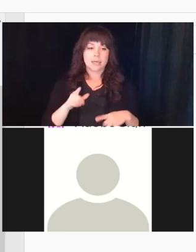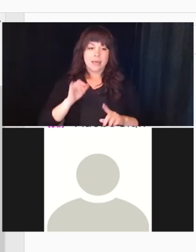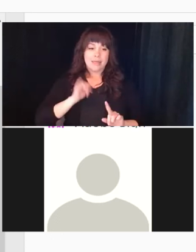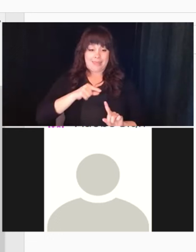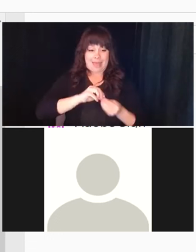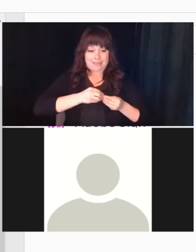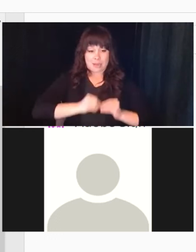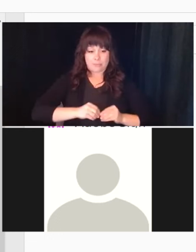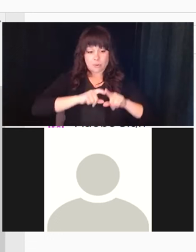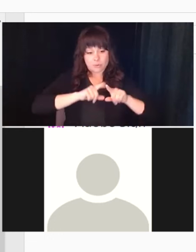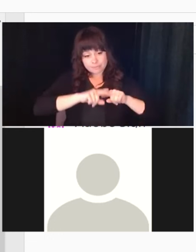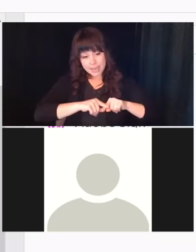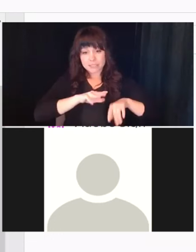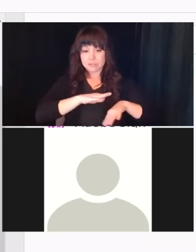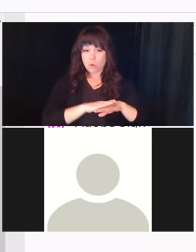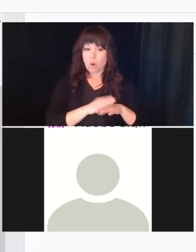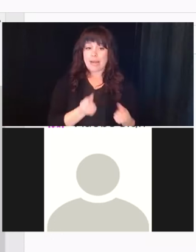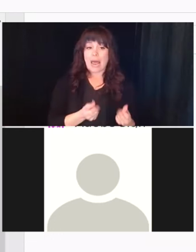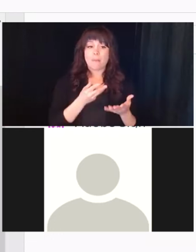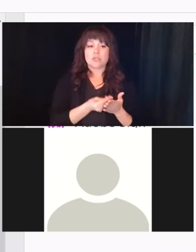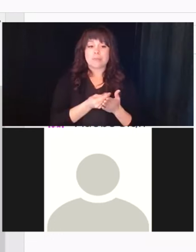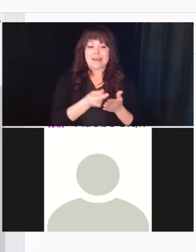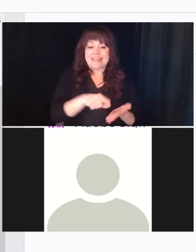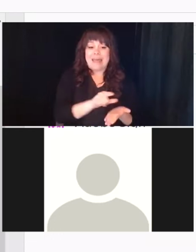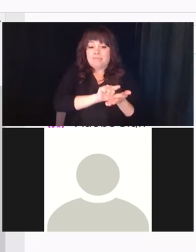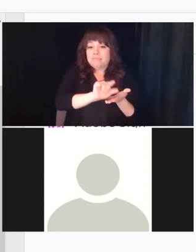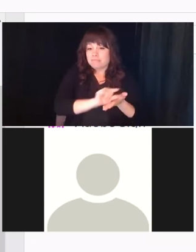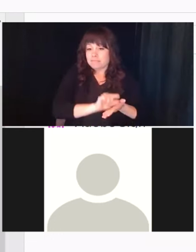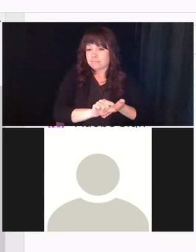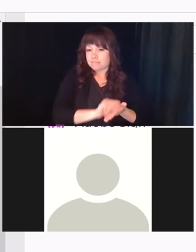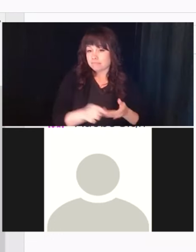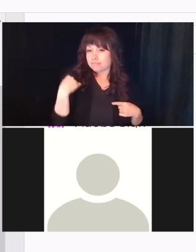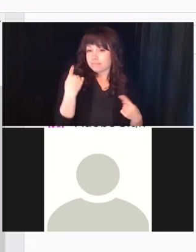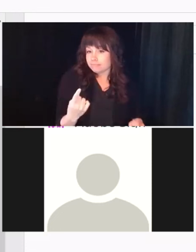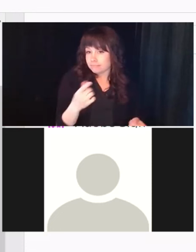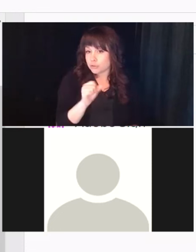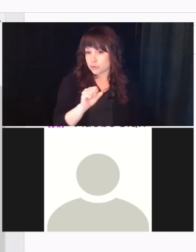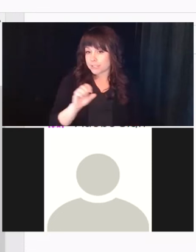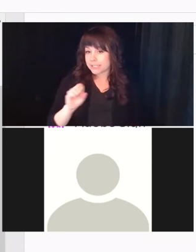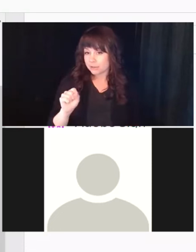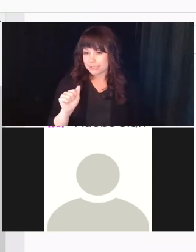of money that they contributed to the Social Security tax fund over their working career. All right.